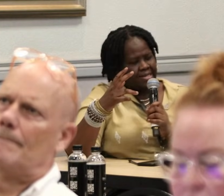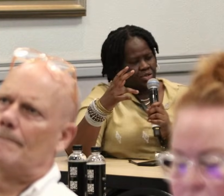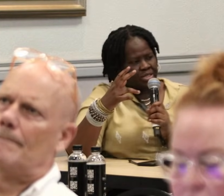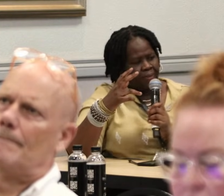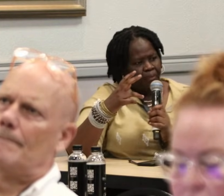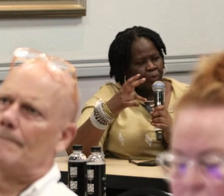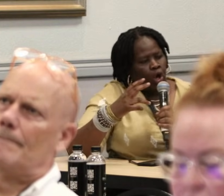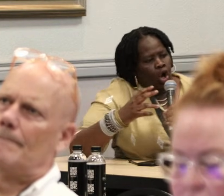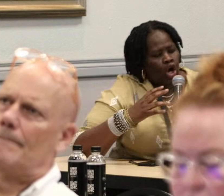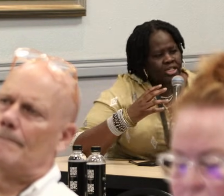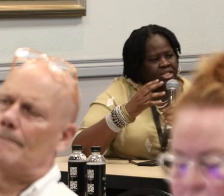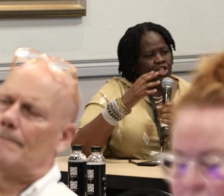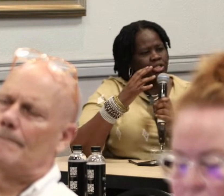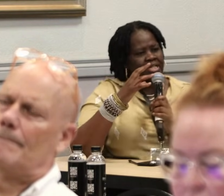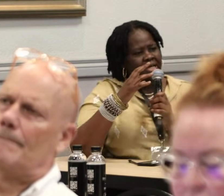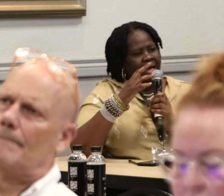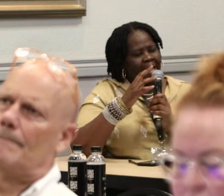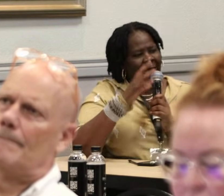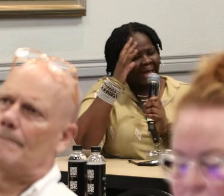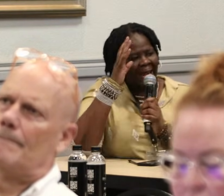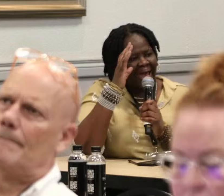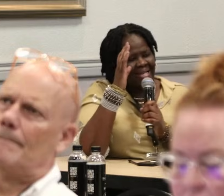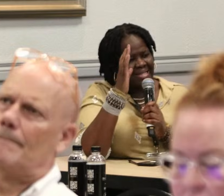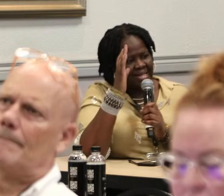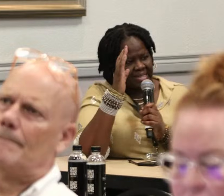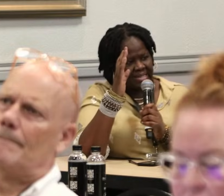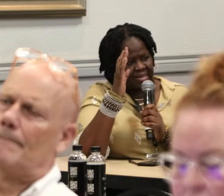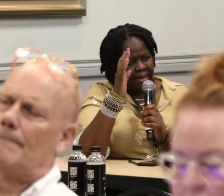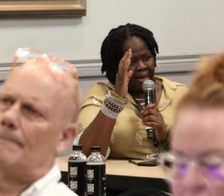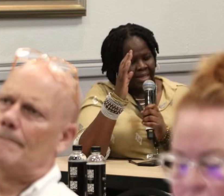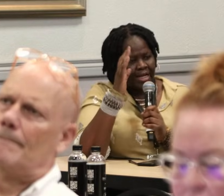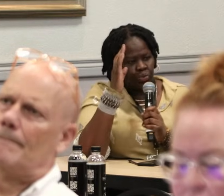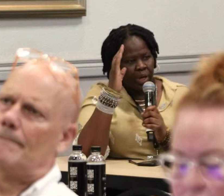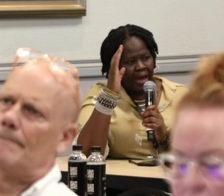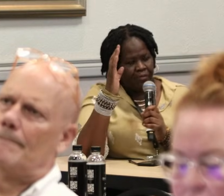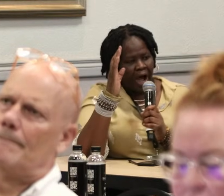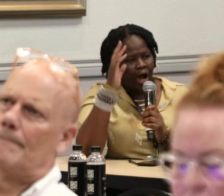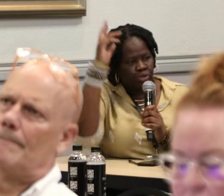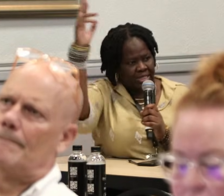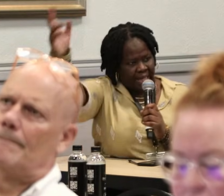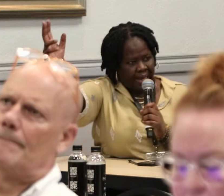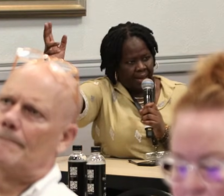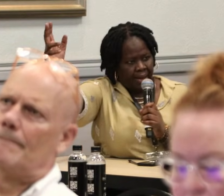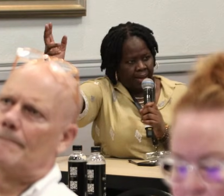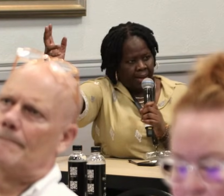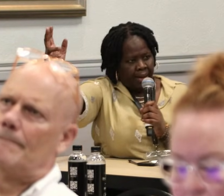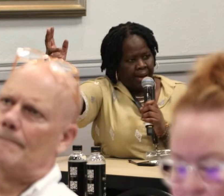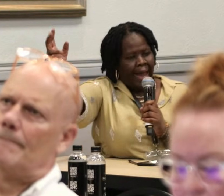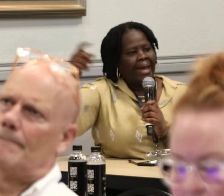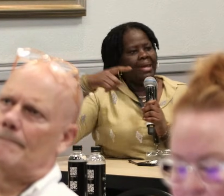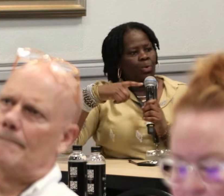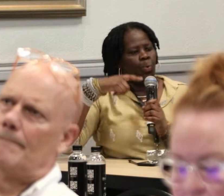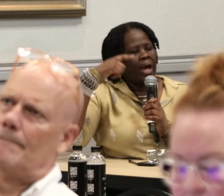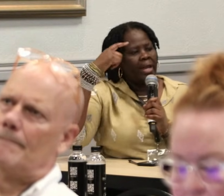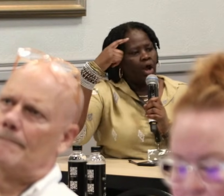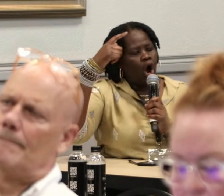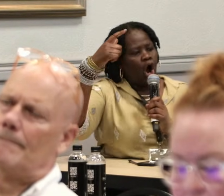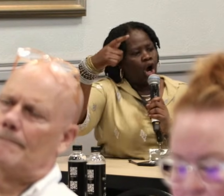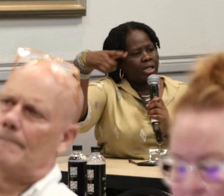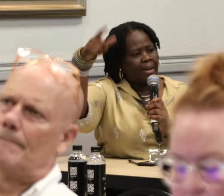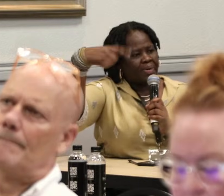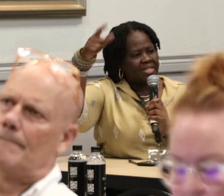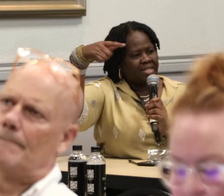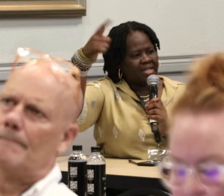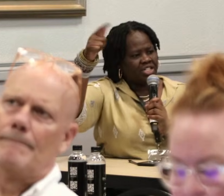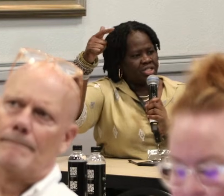translate, you see. Because, you see, the crisis that we have out there, and when all